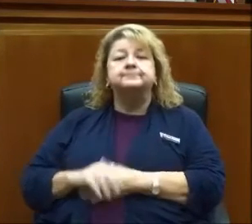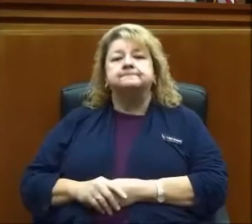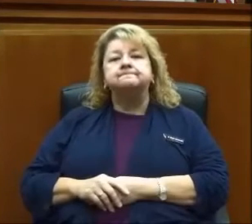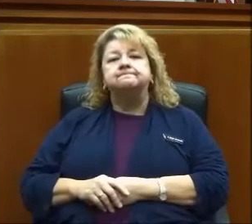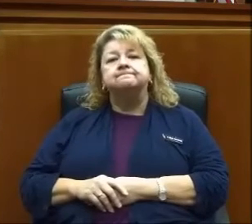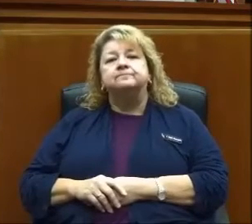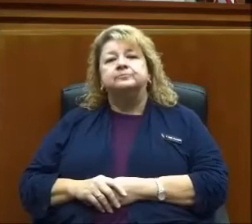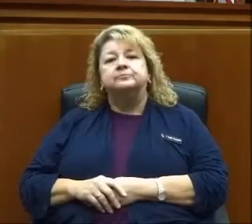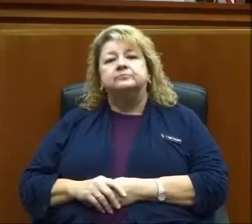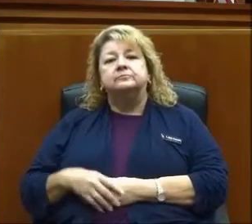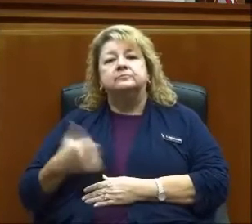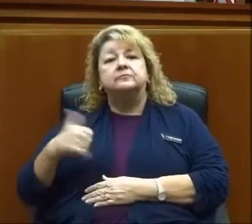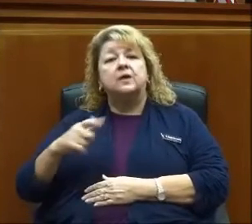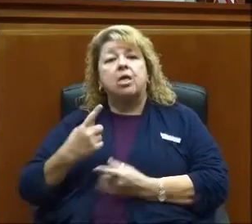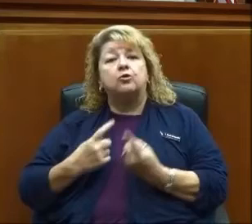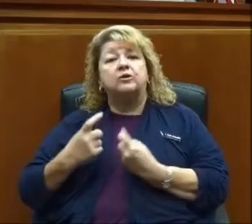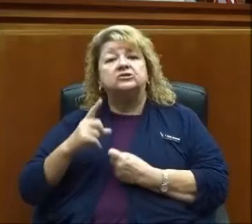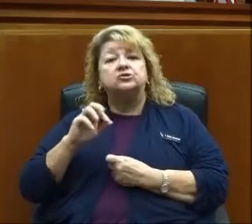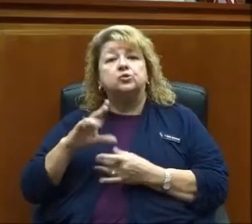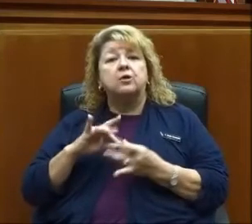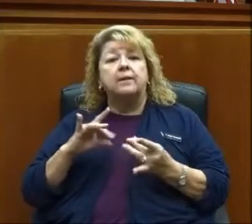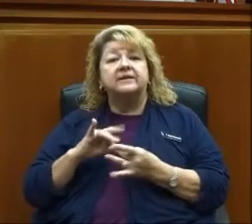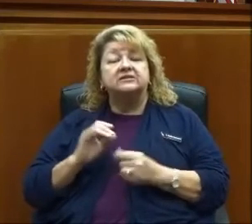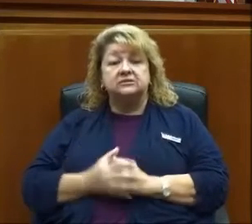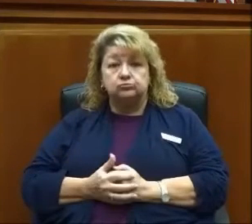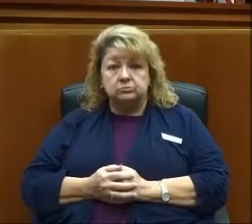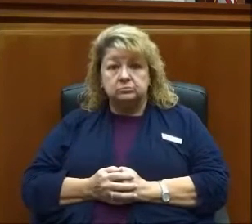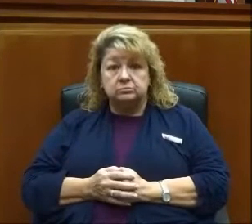you. Any other questions or comments?